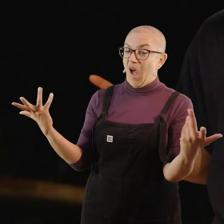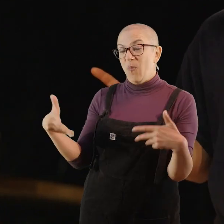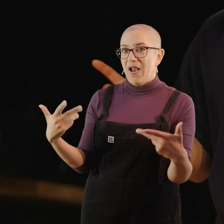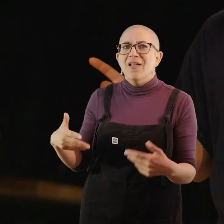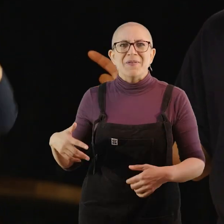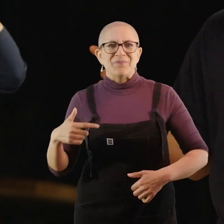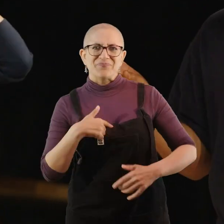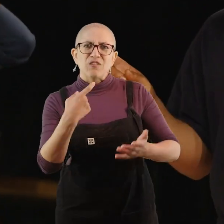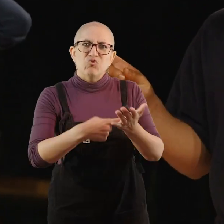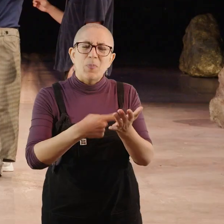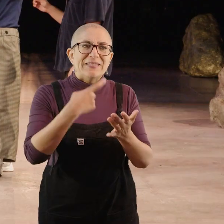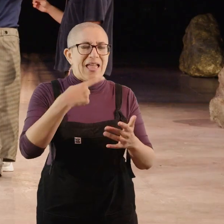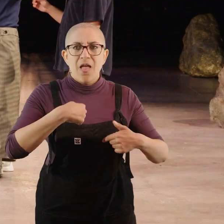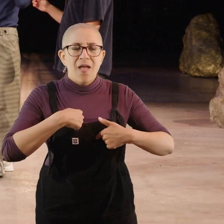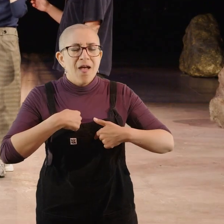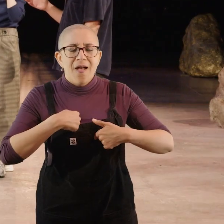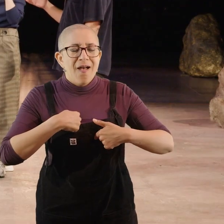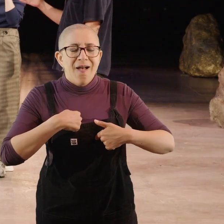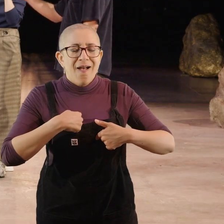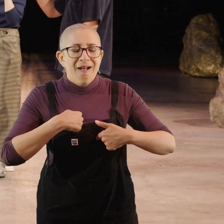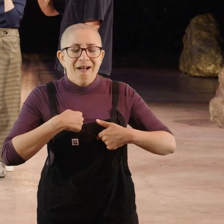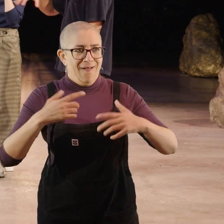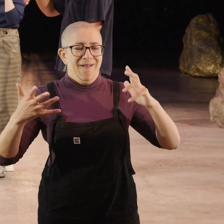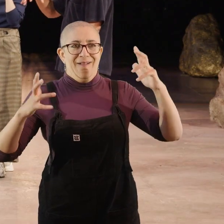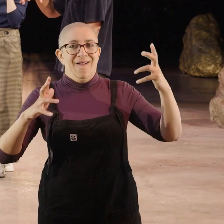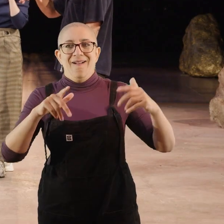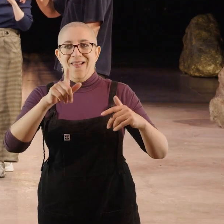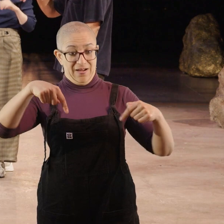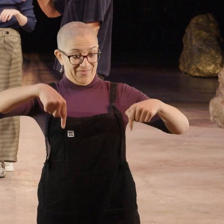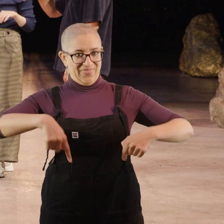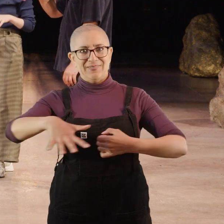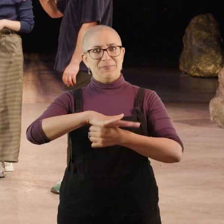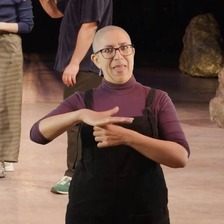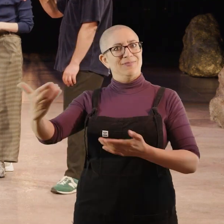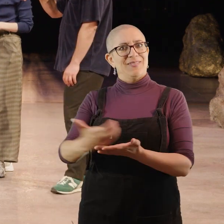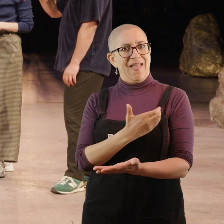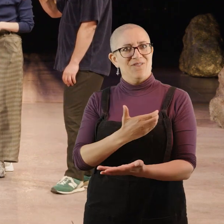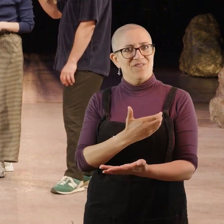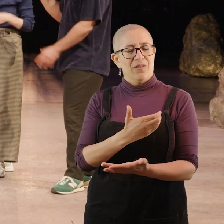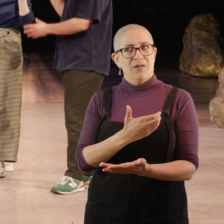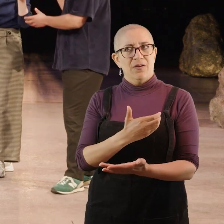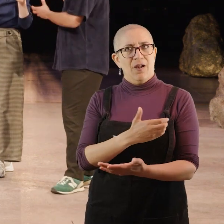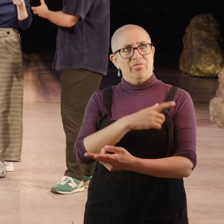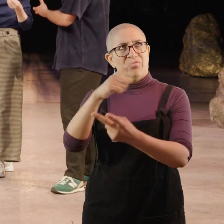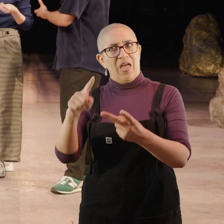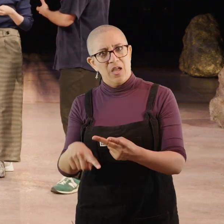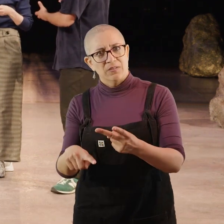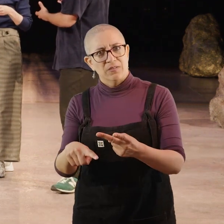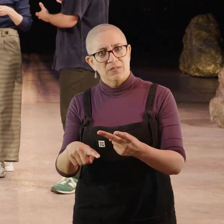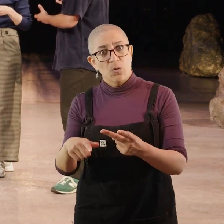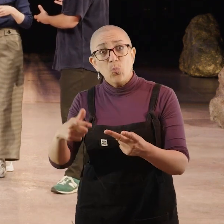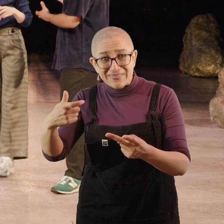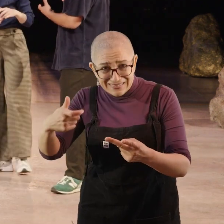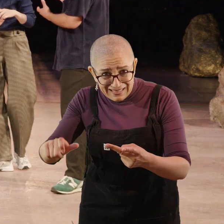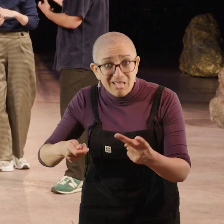was conflating. I think the safety of this space actually with that we still have